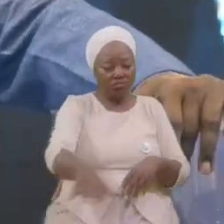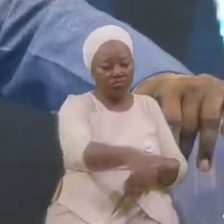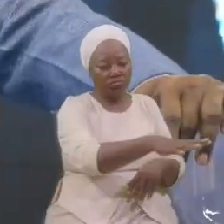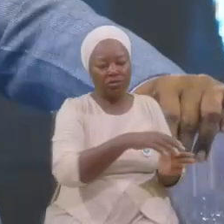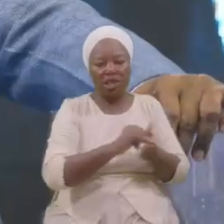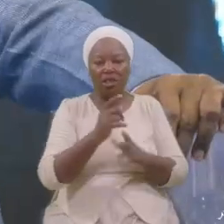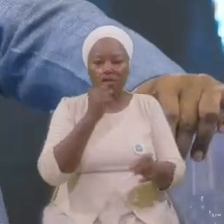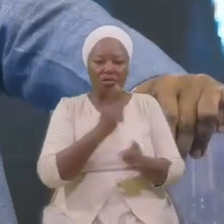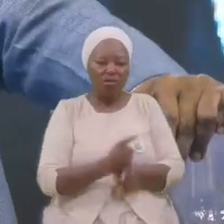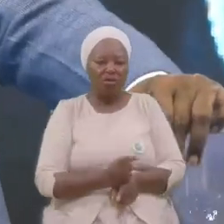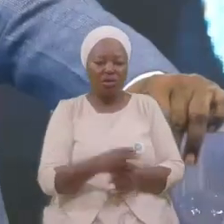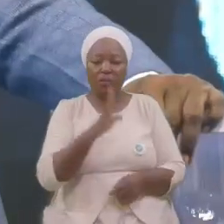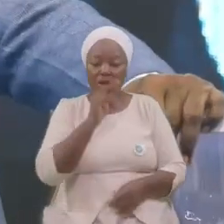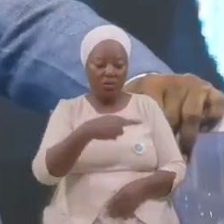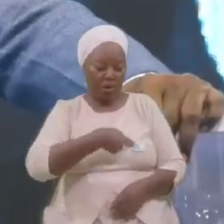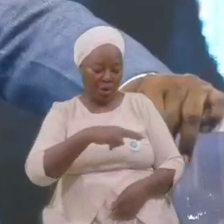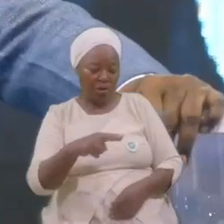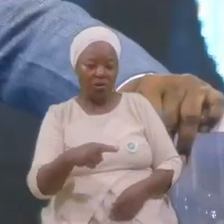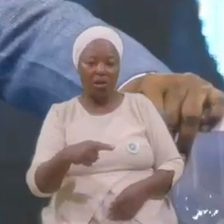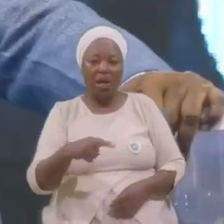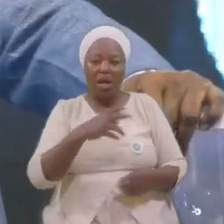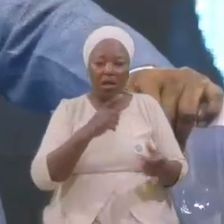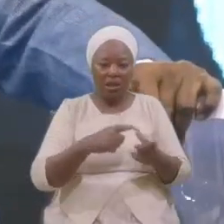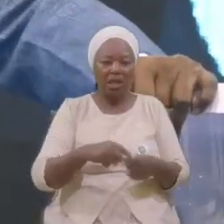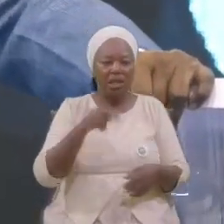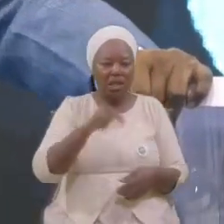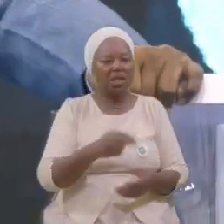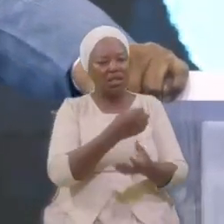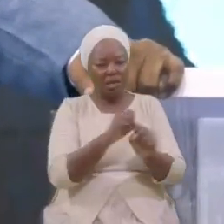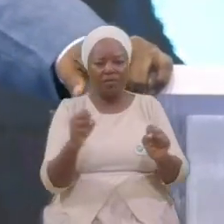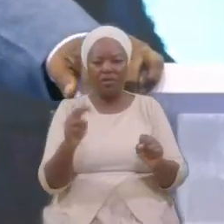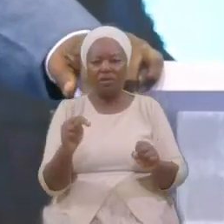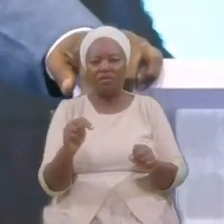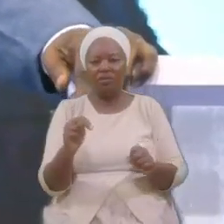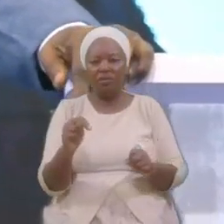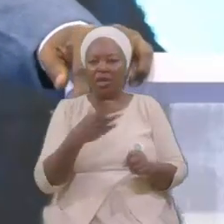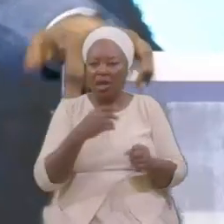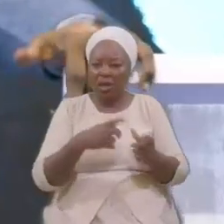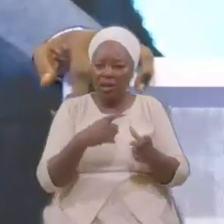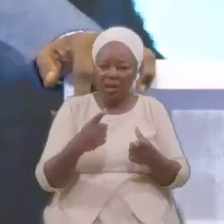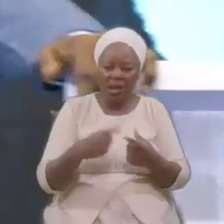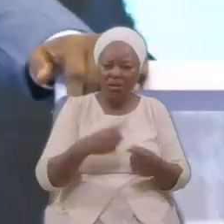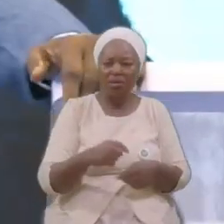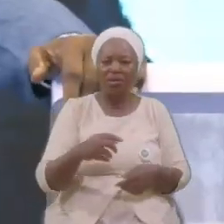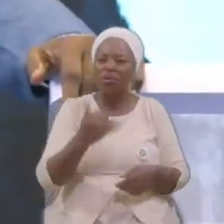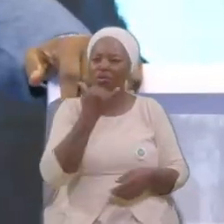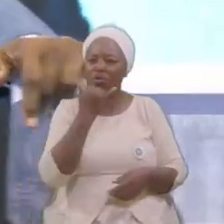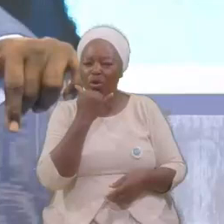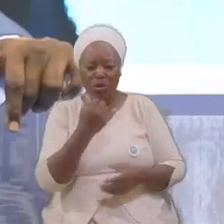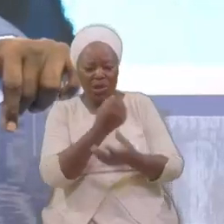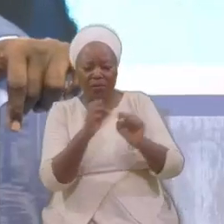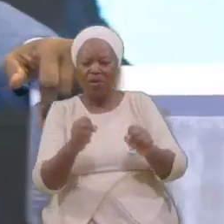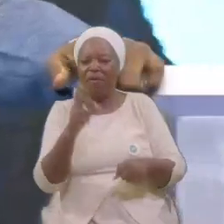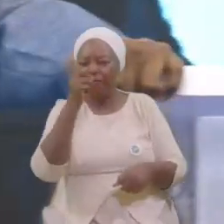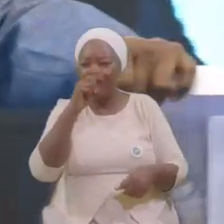claiming religion hate salvation. And erroneous salvation, fake